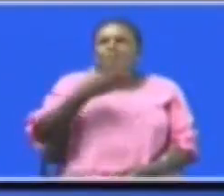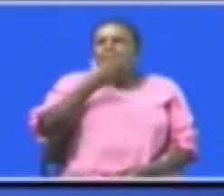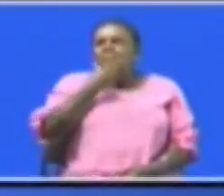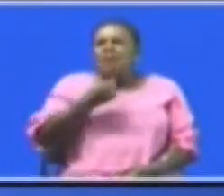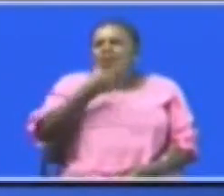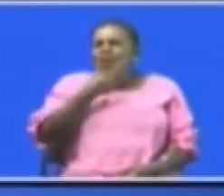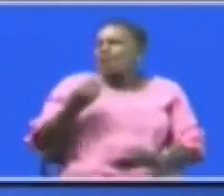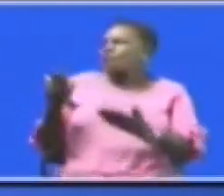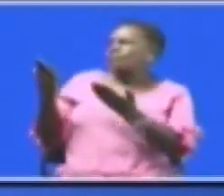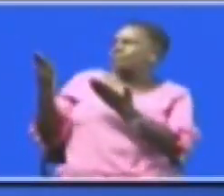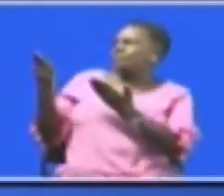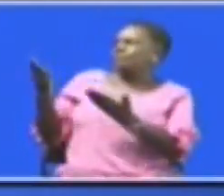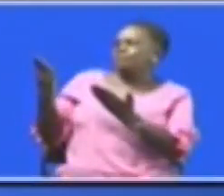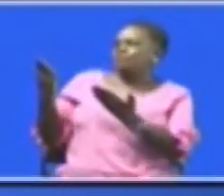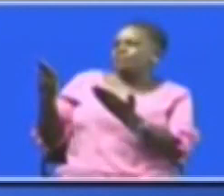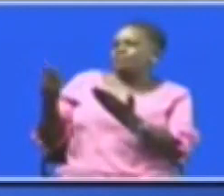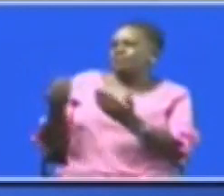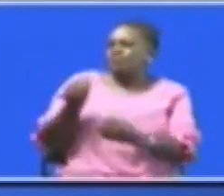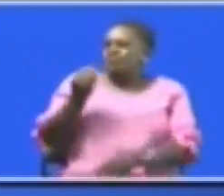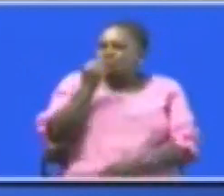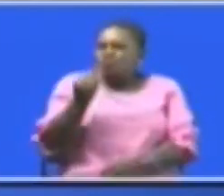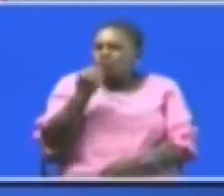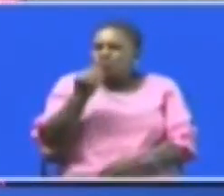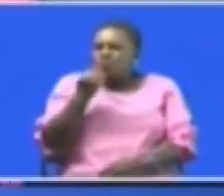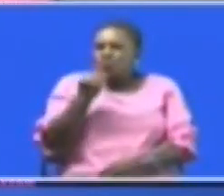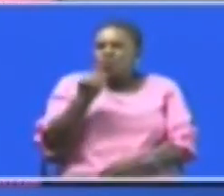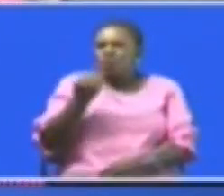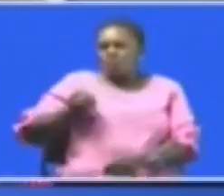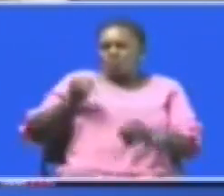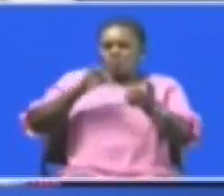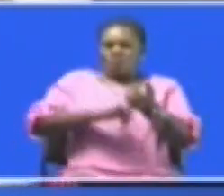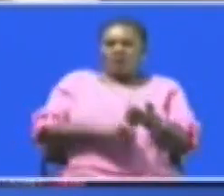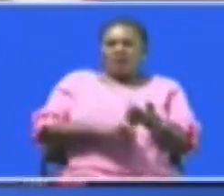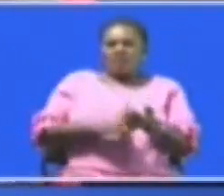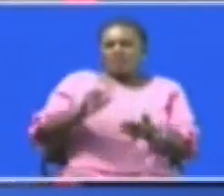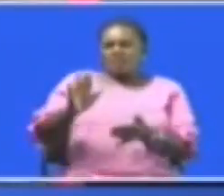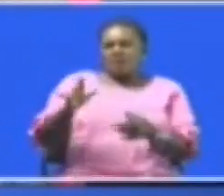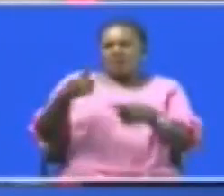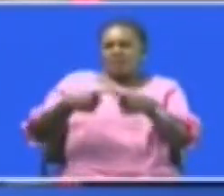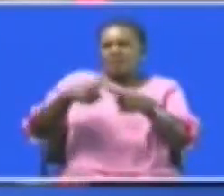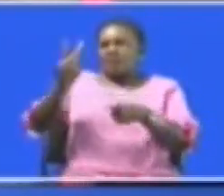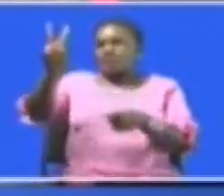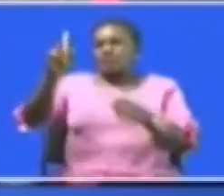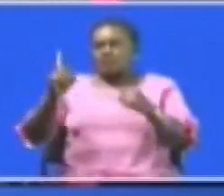Benjamin Mulianga is just from feeding his wife of 26 years.